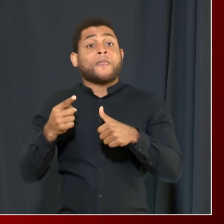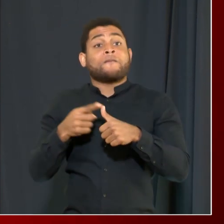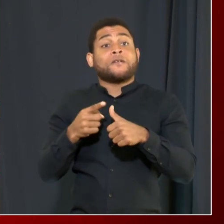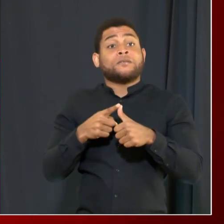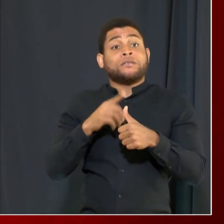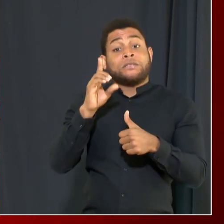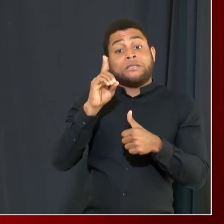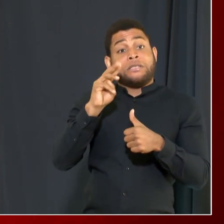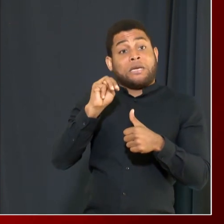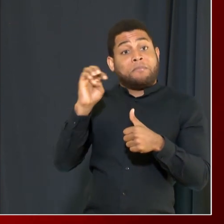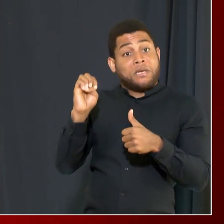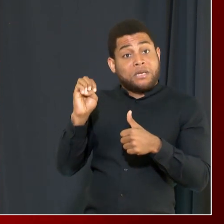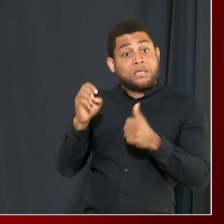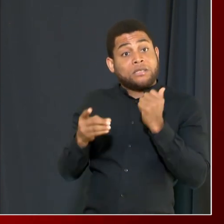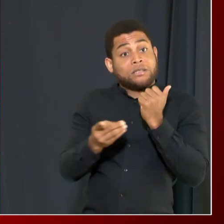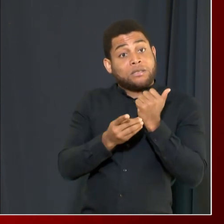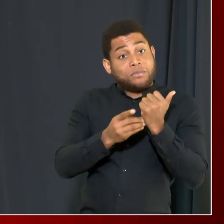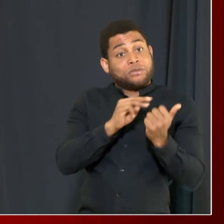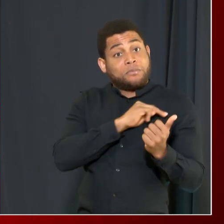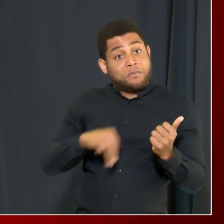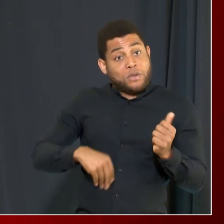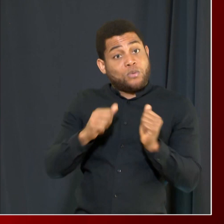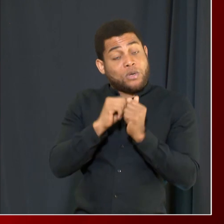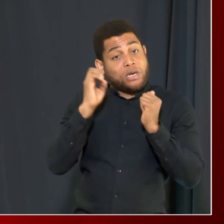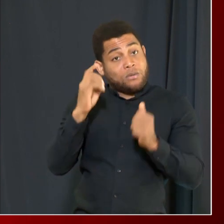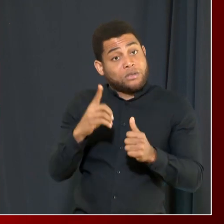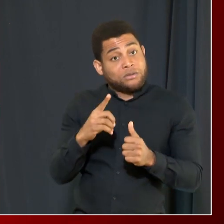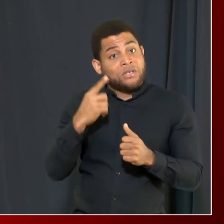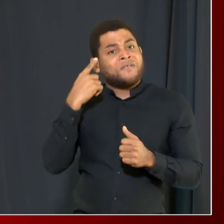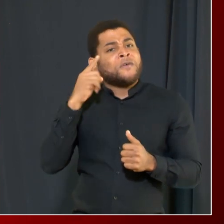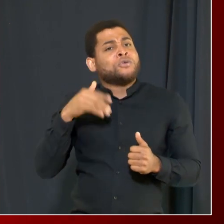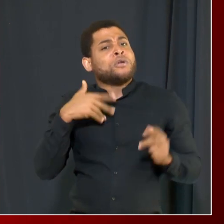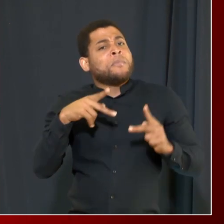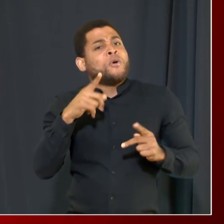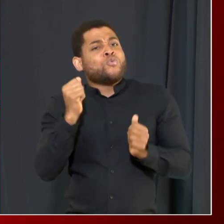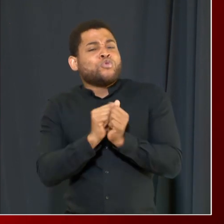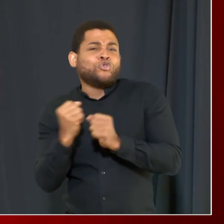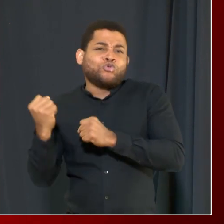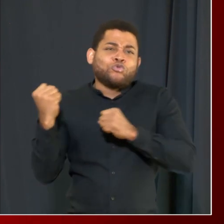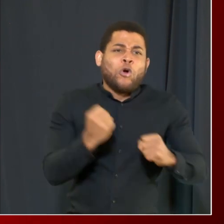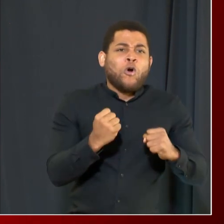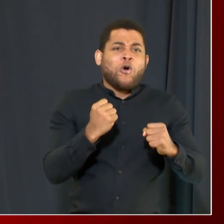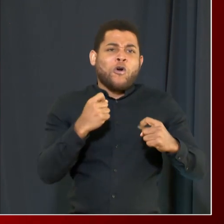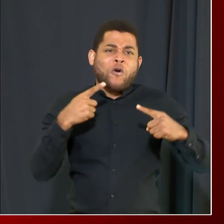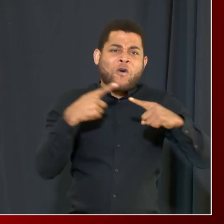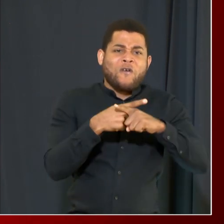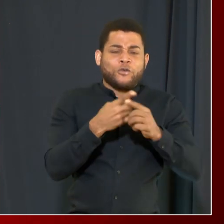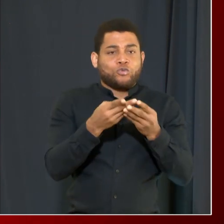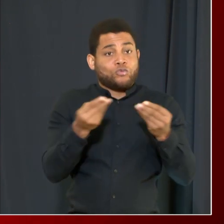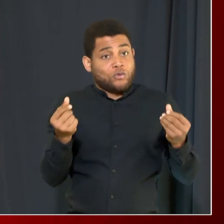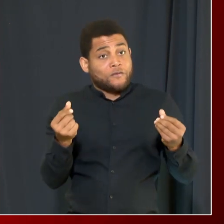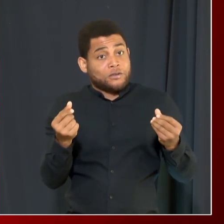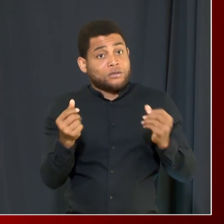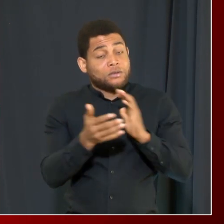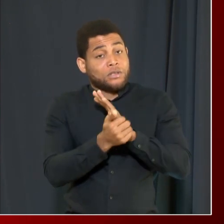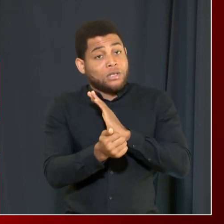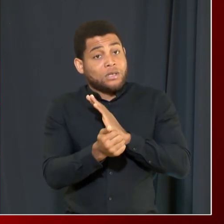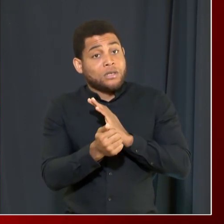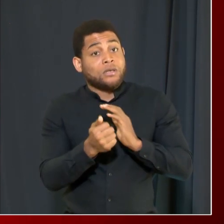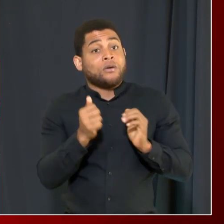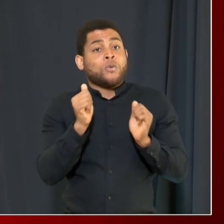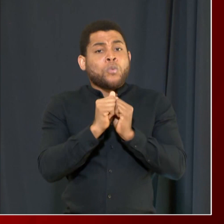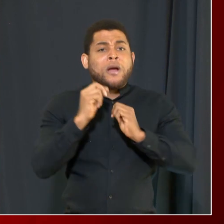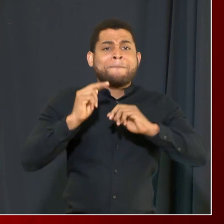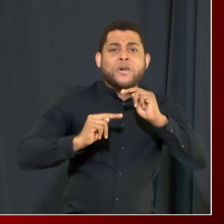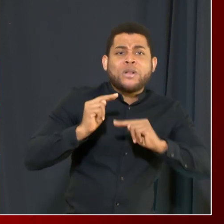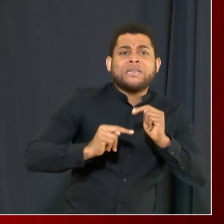of the things that we're seeing with our young people is the need for stronger conflict resolution skills. That what would have been normal sort of fights and